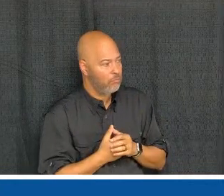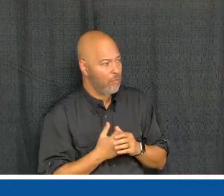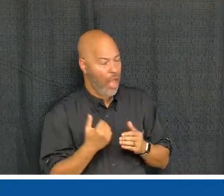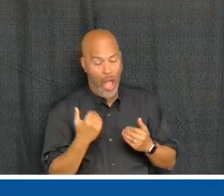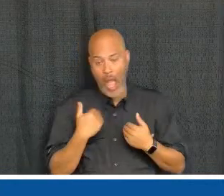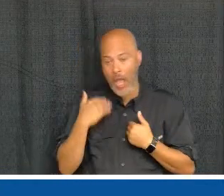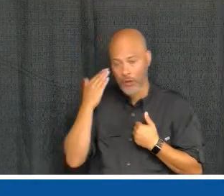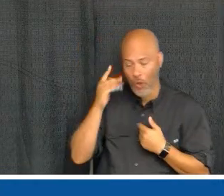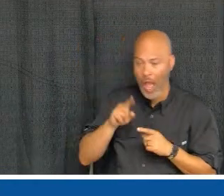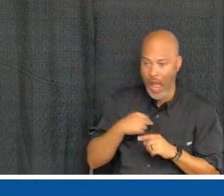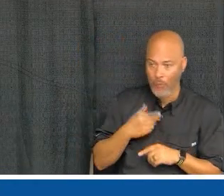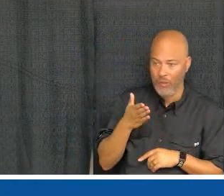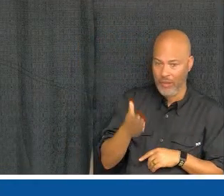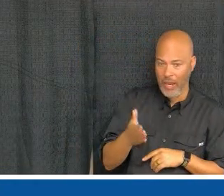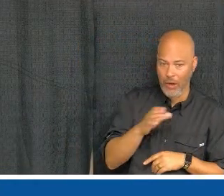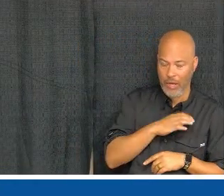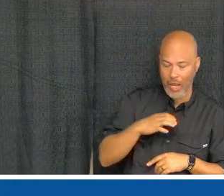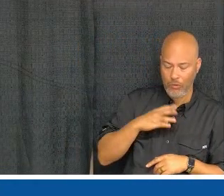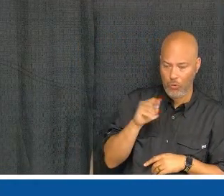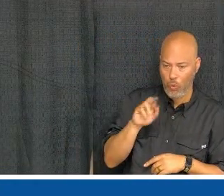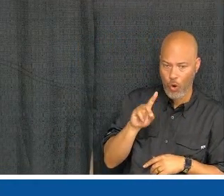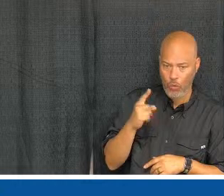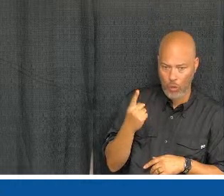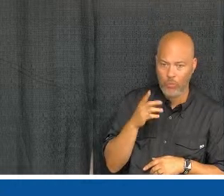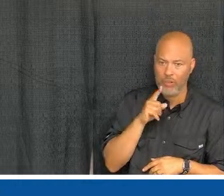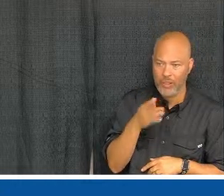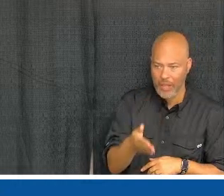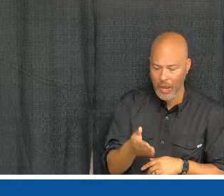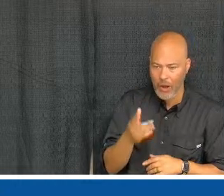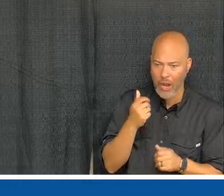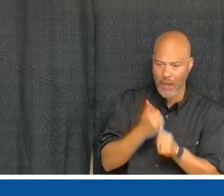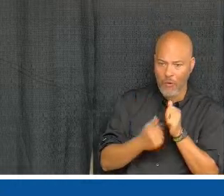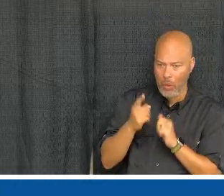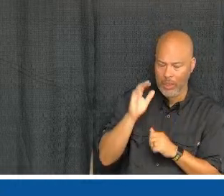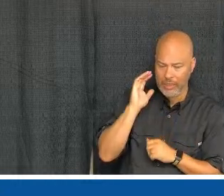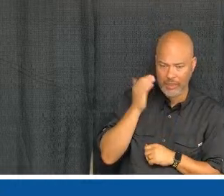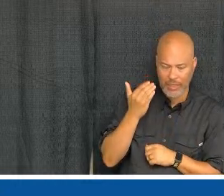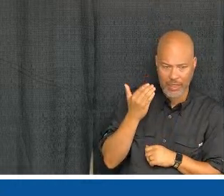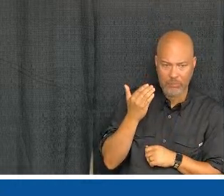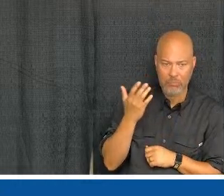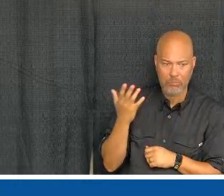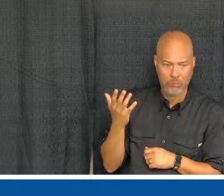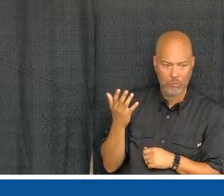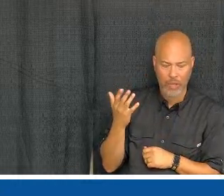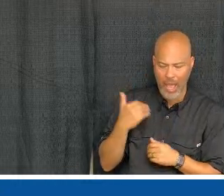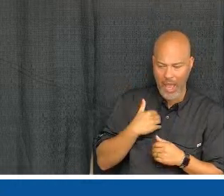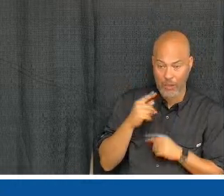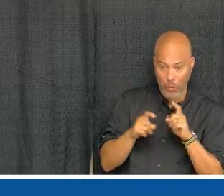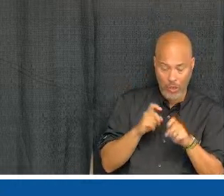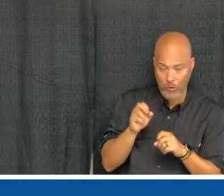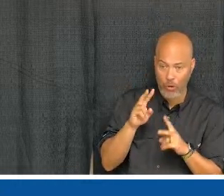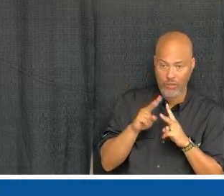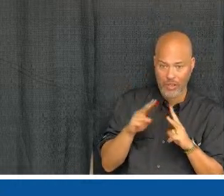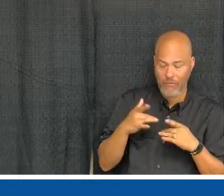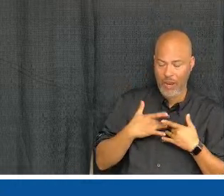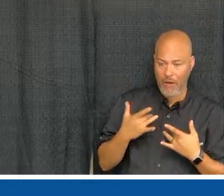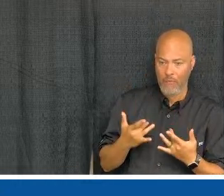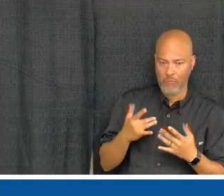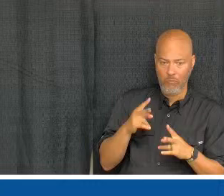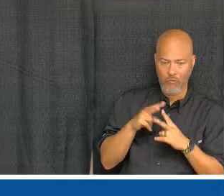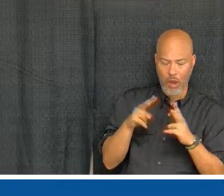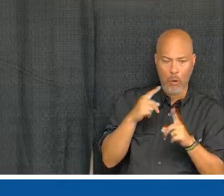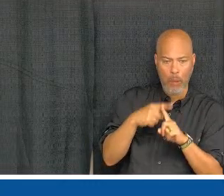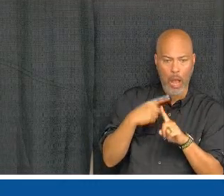knew, I was there, the council person for Ward 1 was there. Everybody seemed, if they didn't, either had questions or seemed very positive